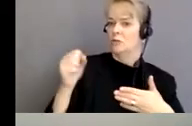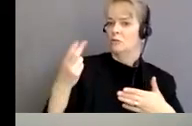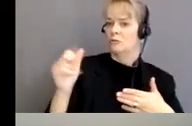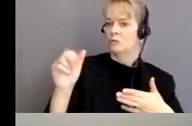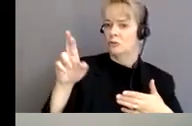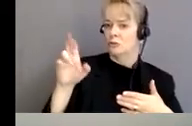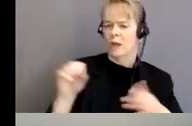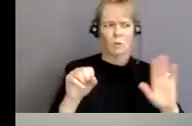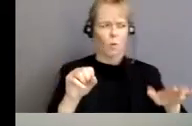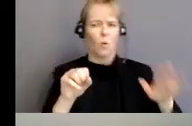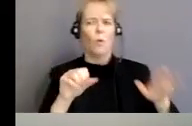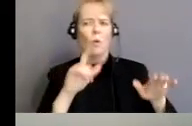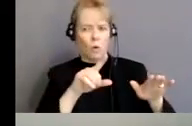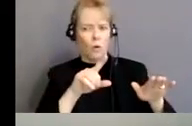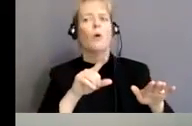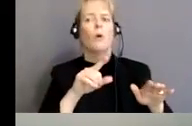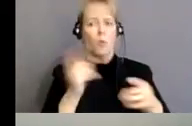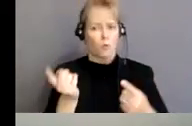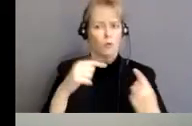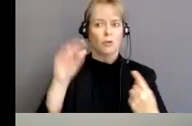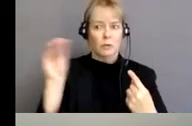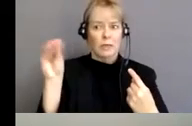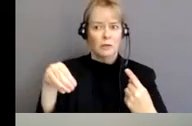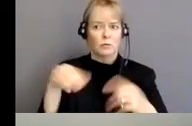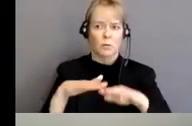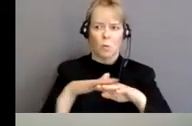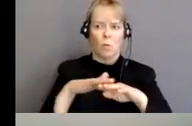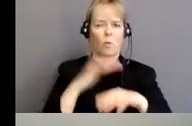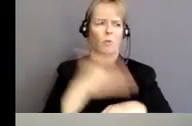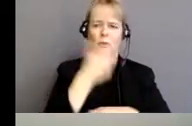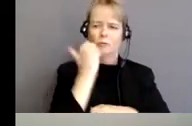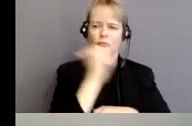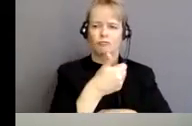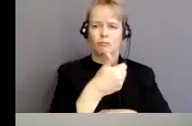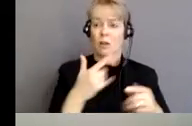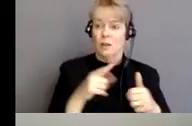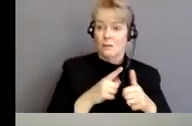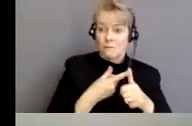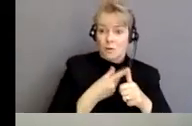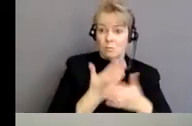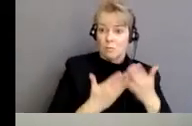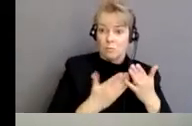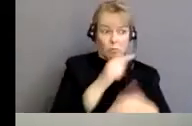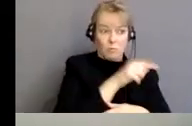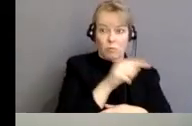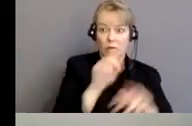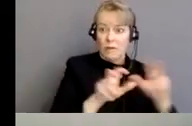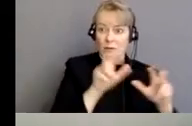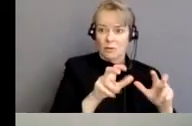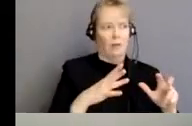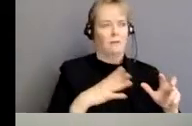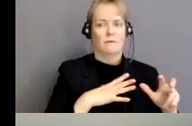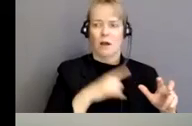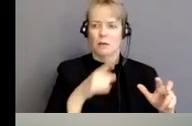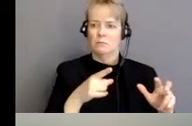early investors are receiving the interest on their investment. And the interest is being paid by the later investors. So as it begins